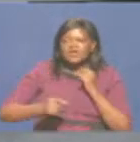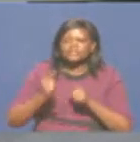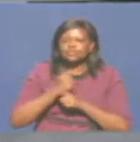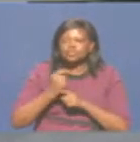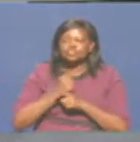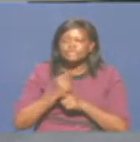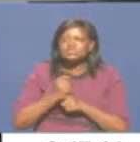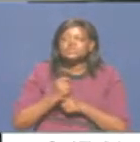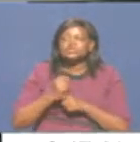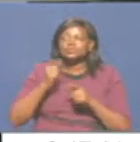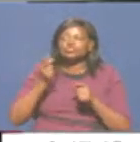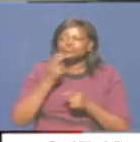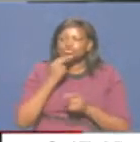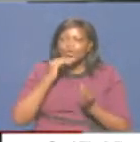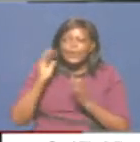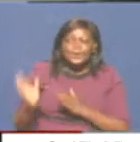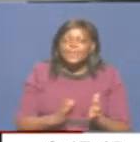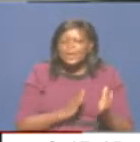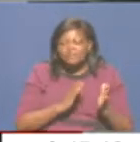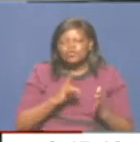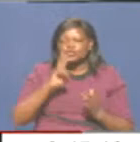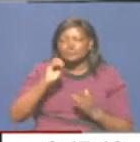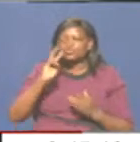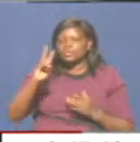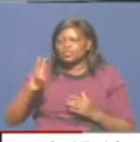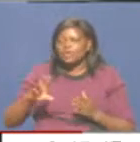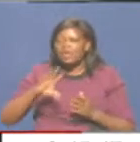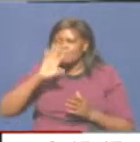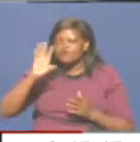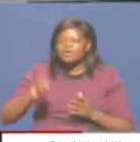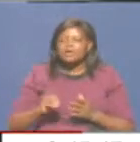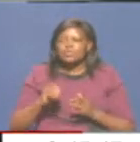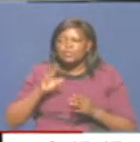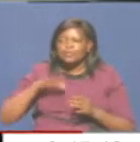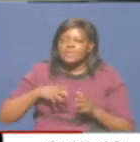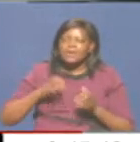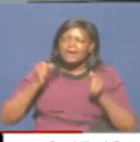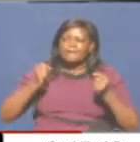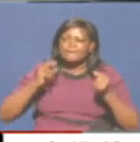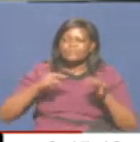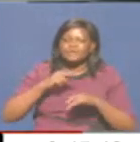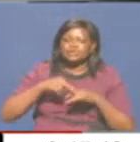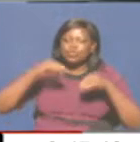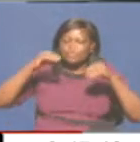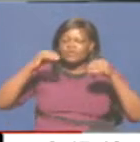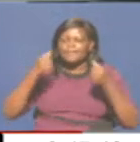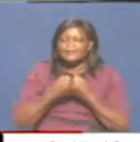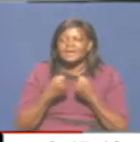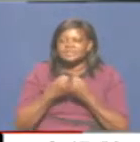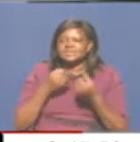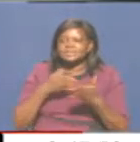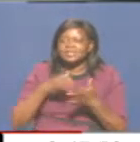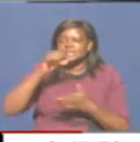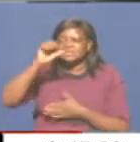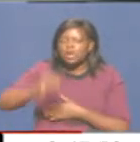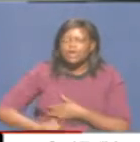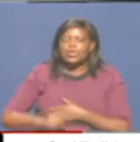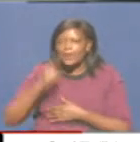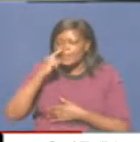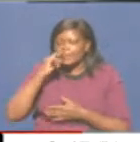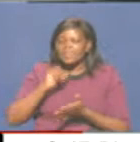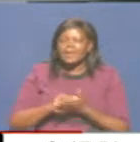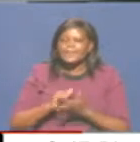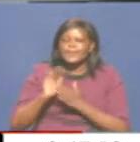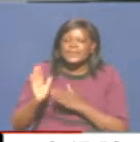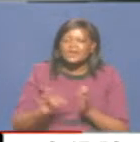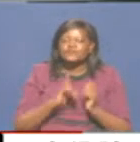Tuesday in preparation for their 2022 Africa Women Cup of Nations qualifier match against South Sudan that is set for tomorrow at the Nyayo